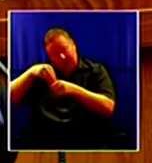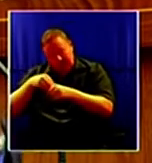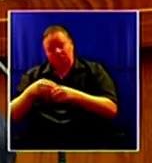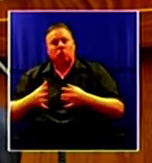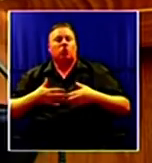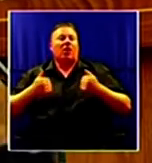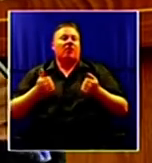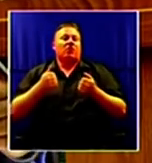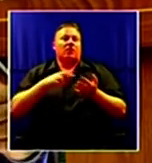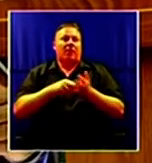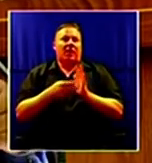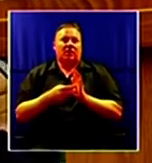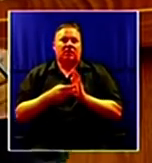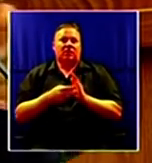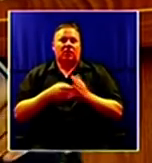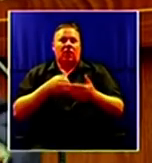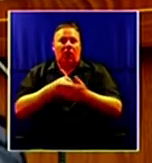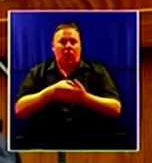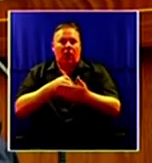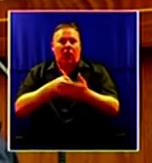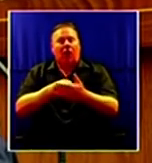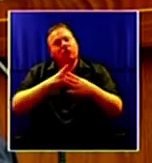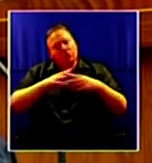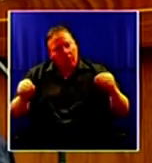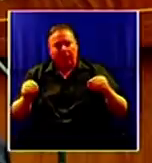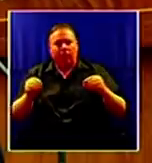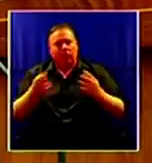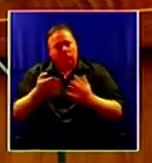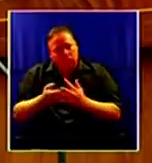at removing these brakes on economic growth.